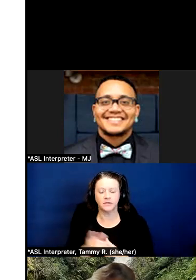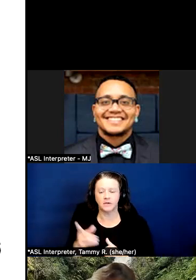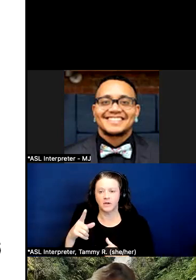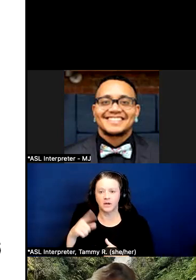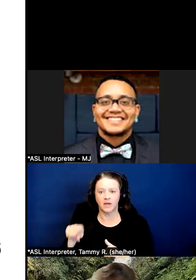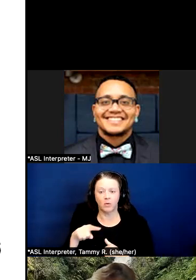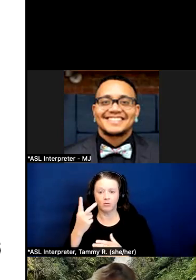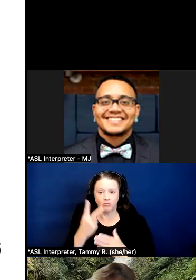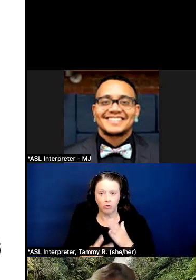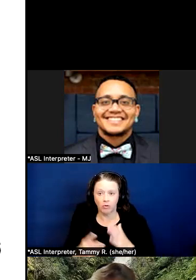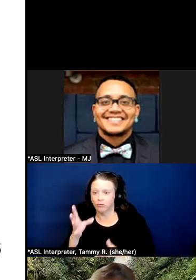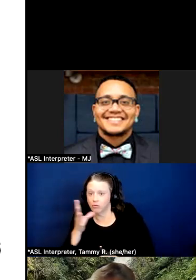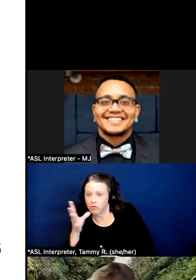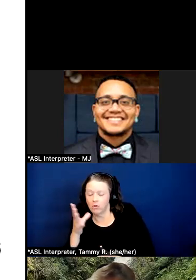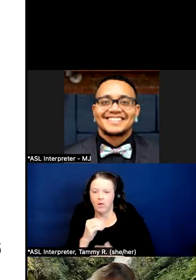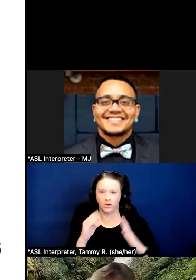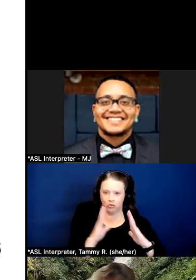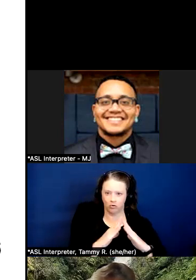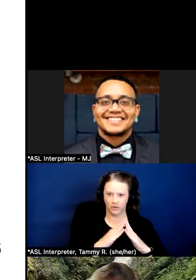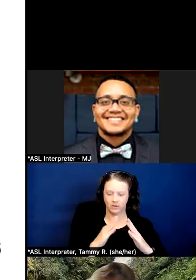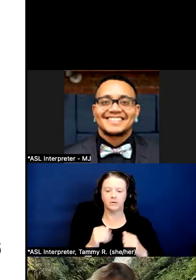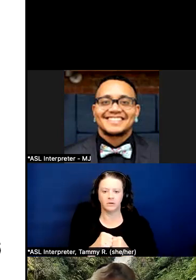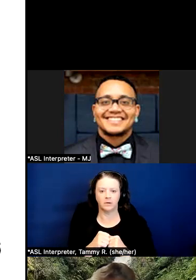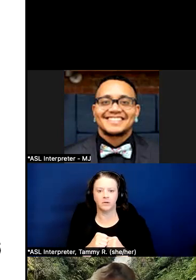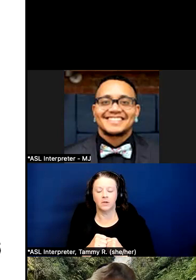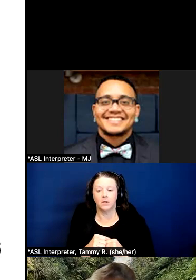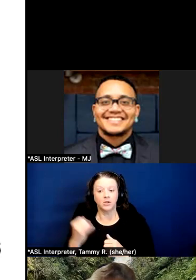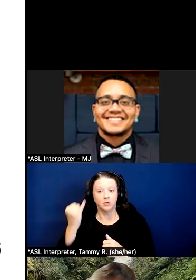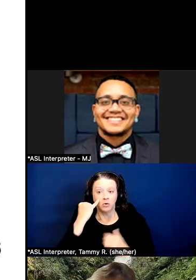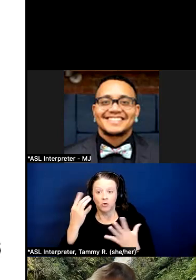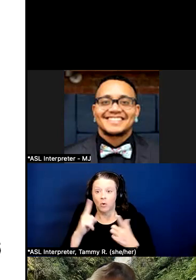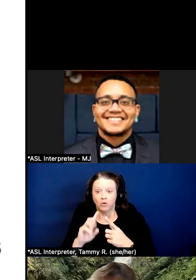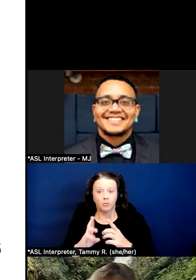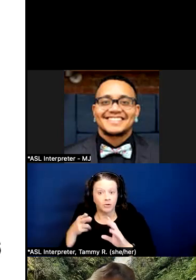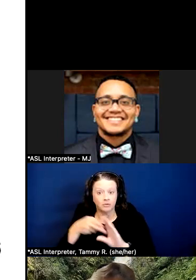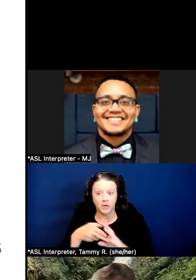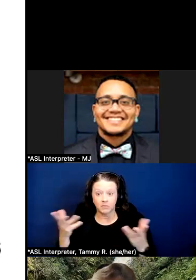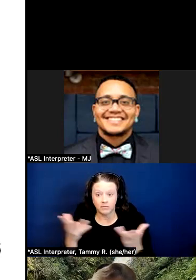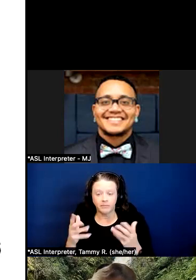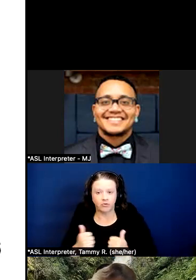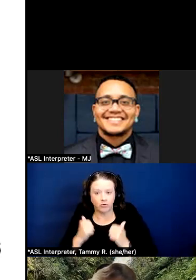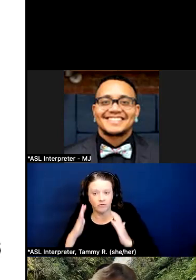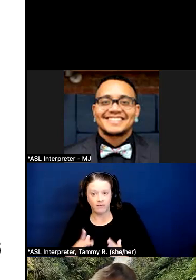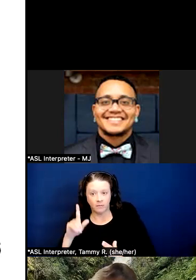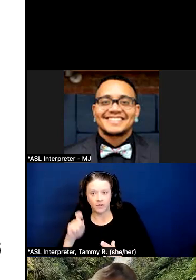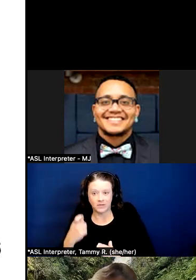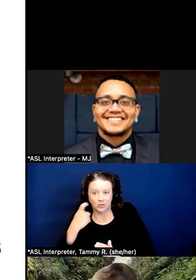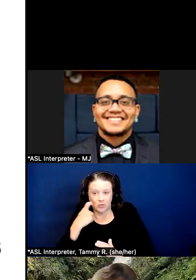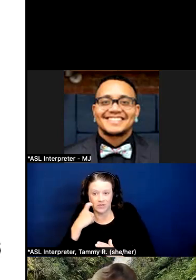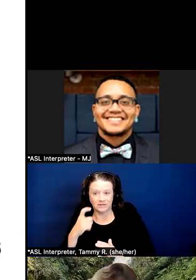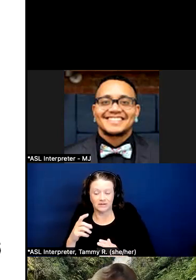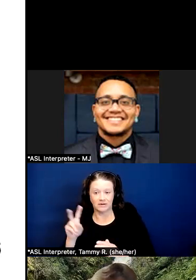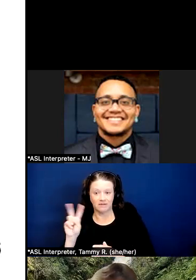urban and rural. And to participate in the study, a survivor had to be a recent victim of